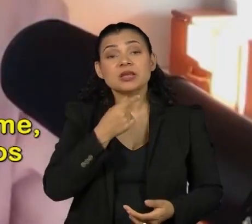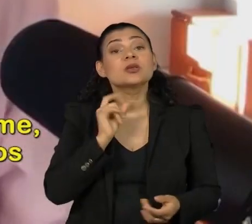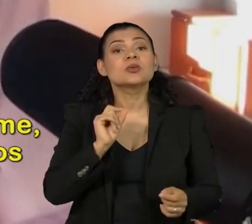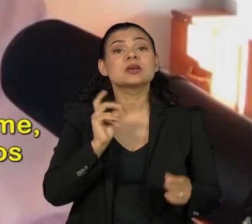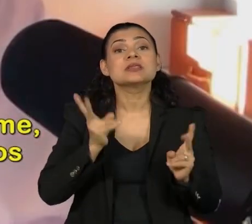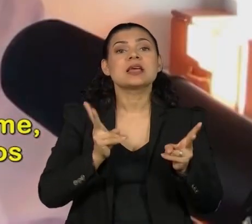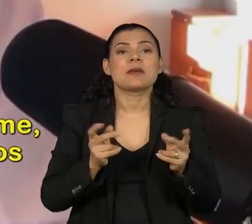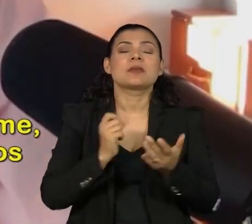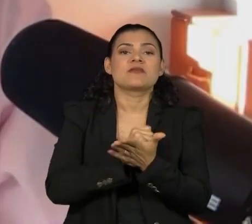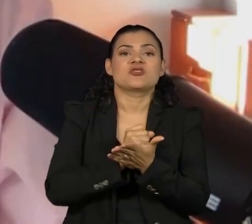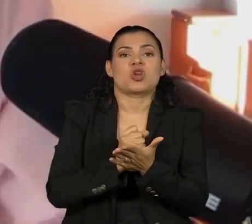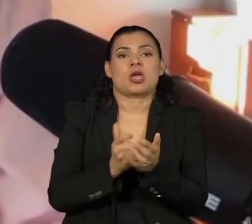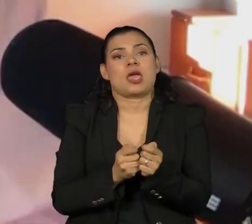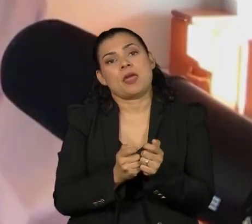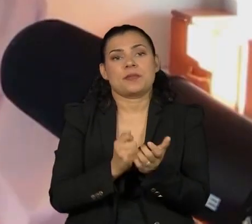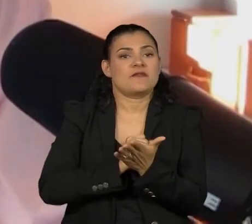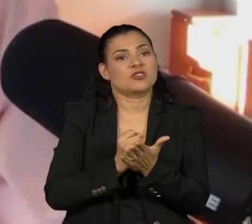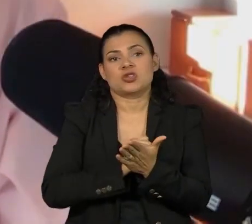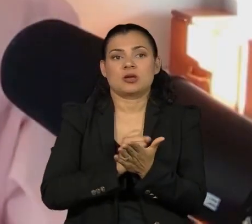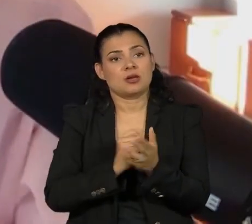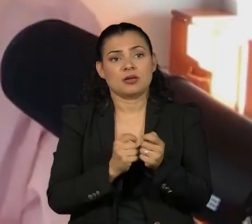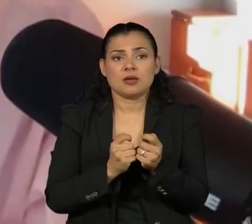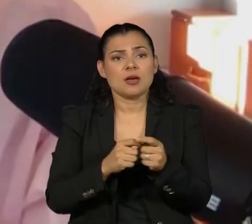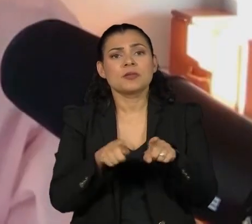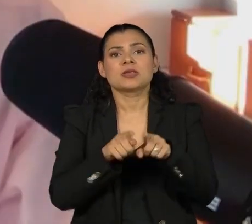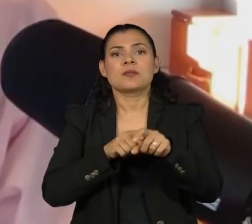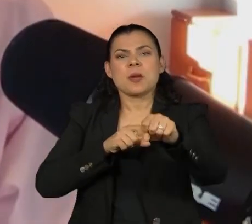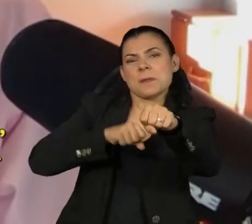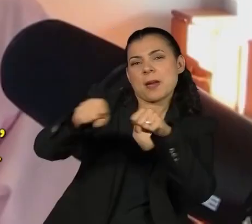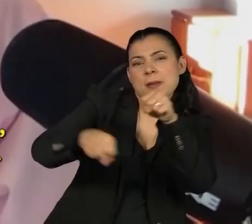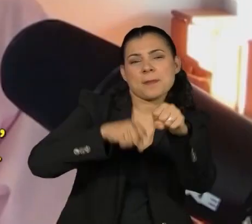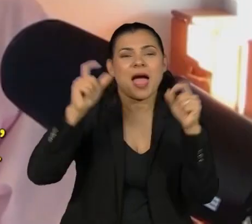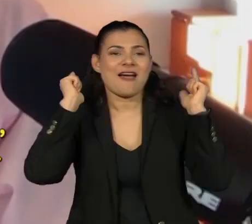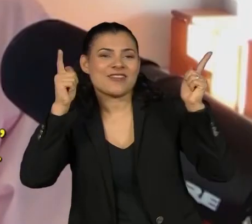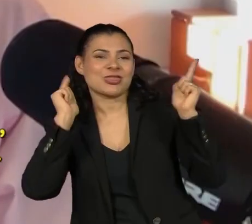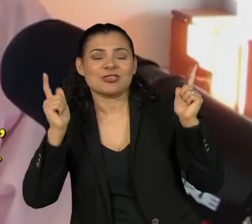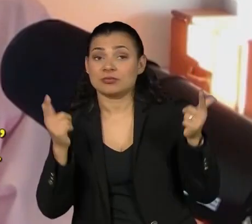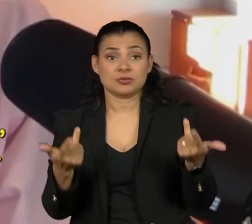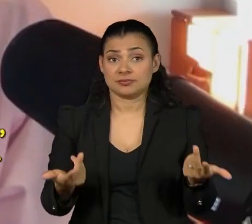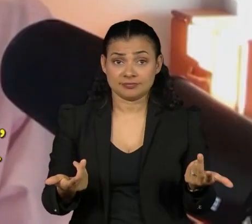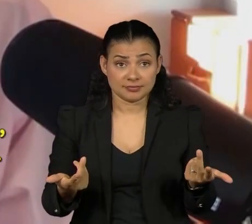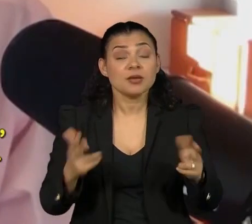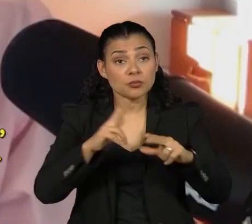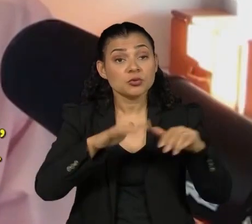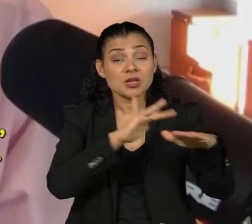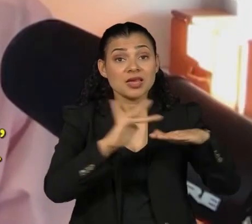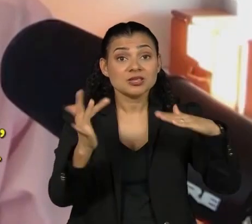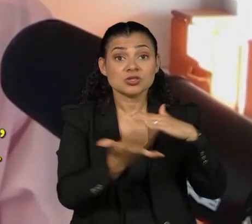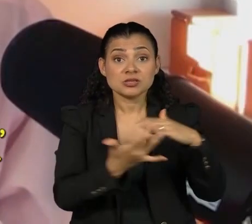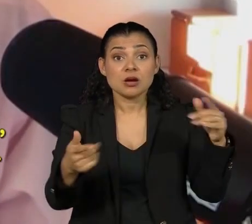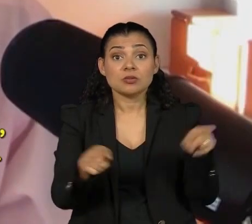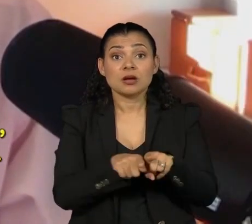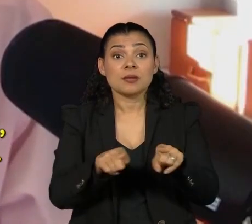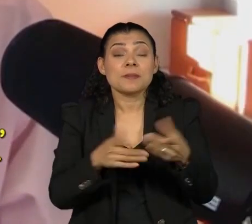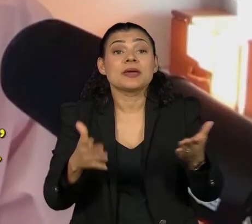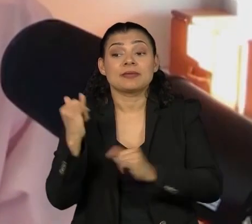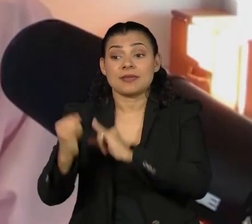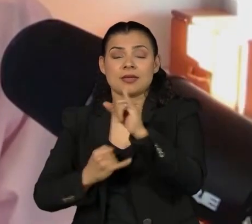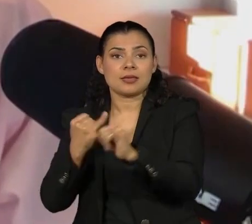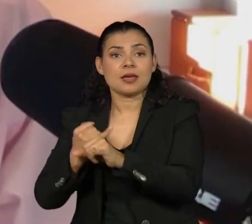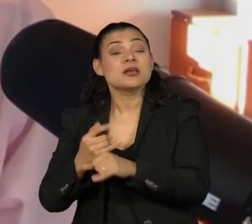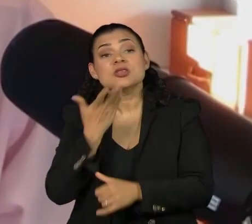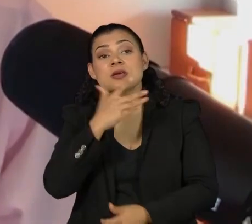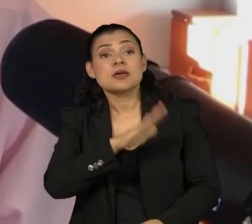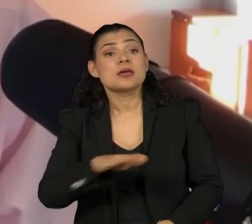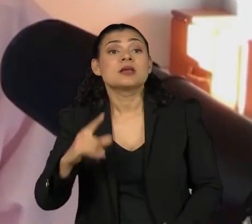same as being together and wrestling or having adventures. So social media and the digital life has made our kids very lonely.